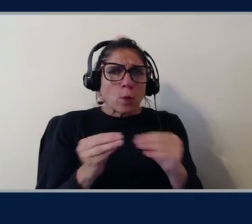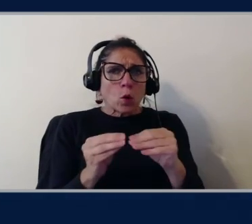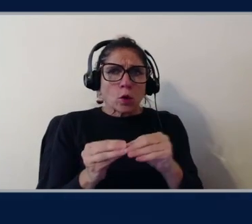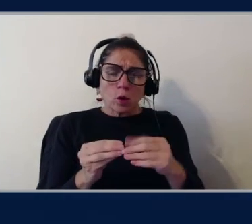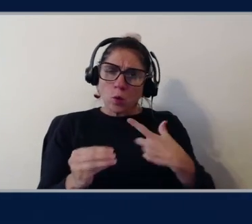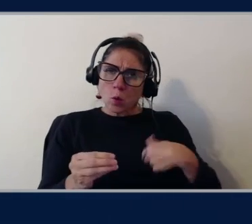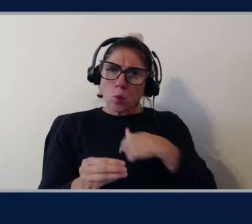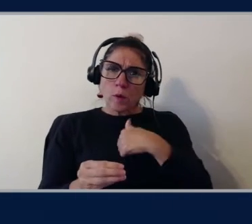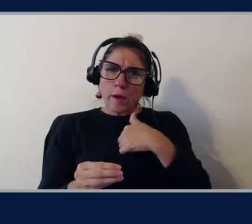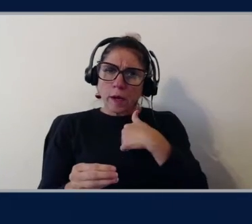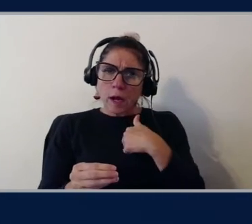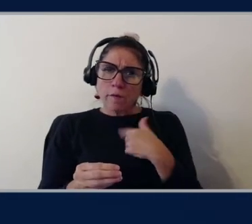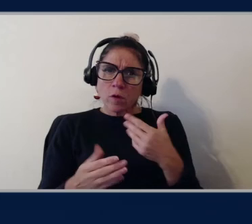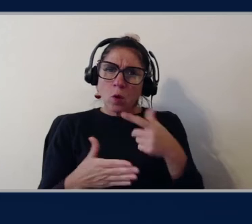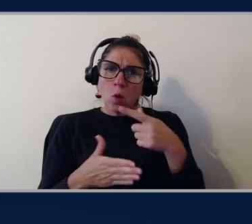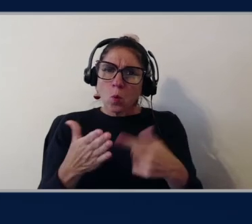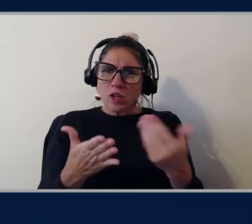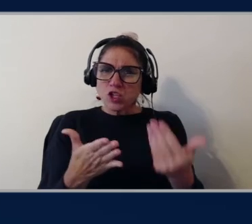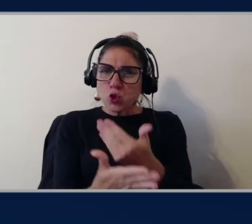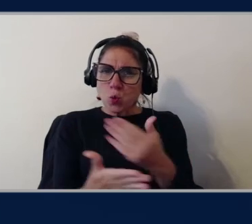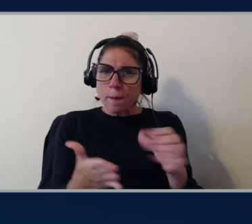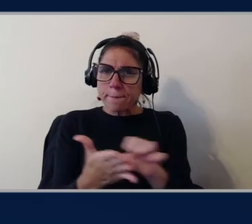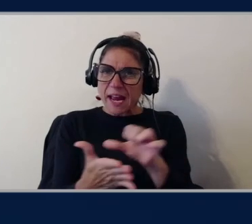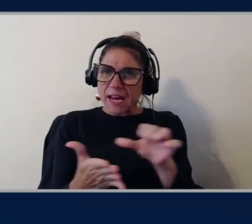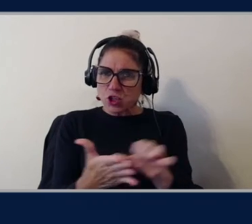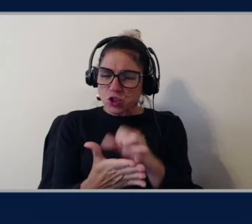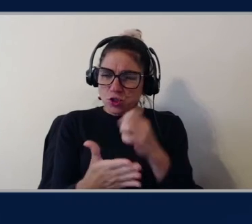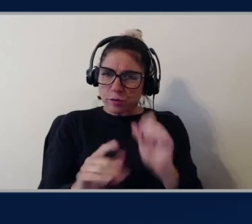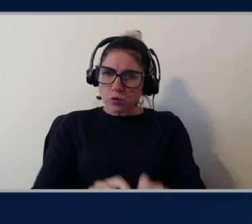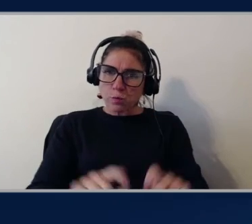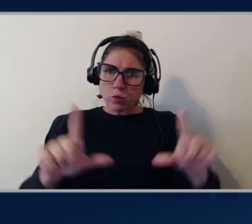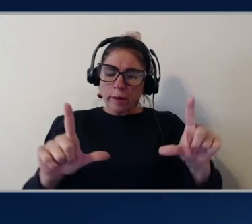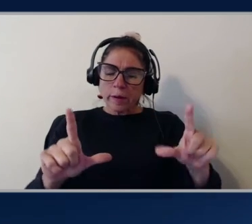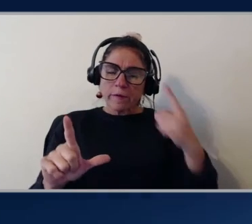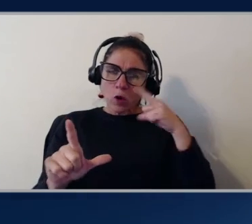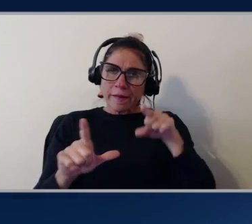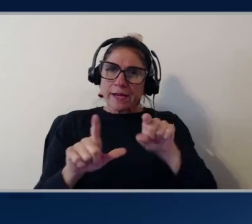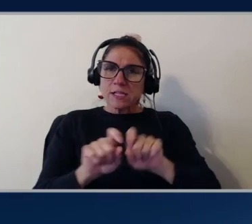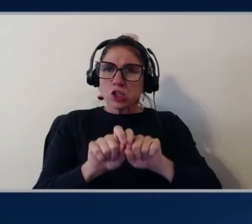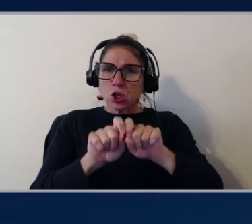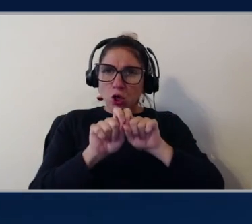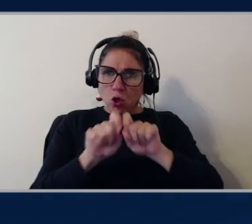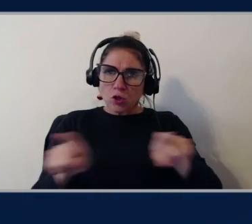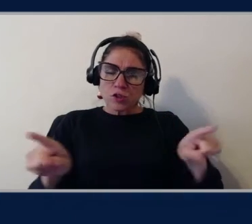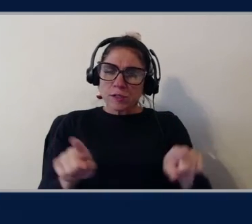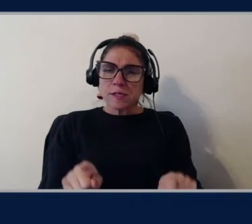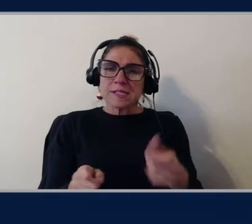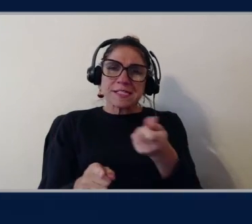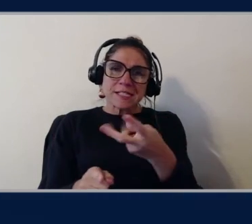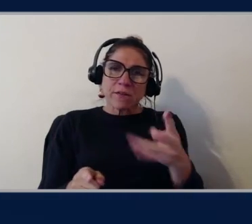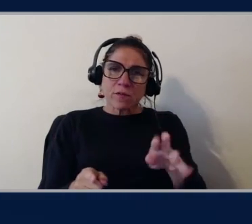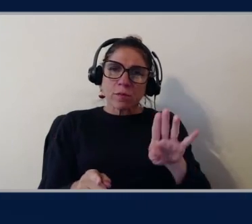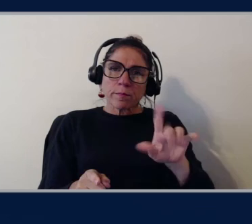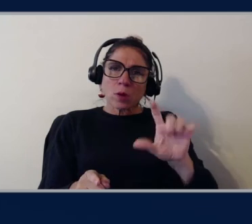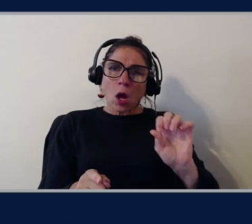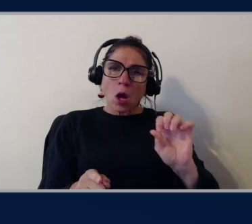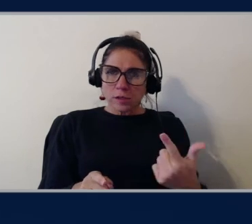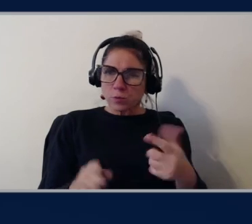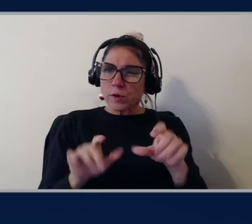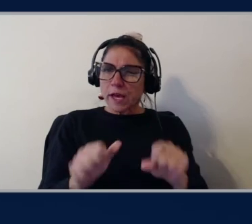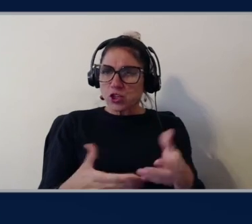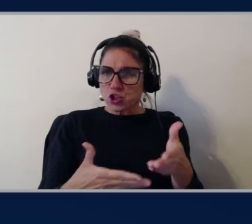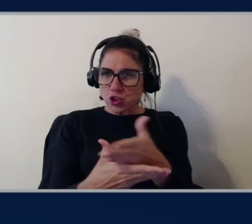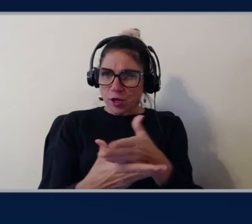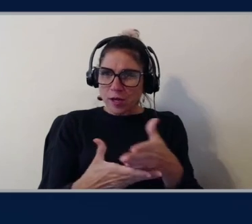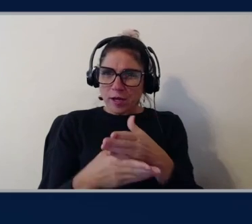a What's New page for this particular launch, and we have a couple of blogs as well, which we can share. Yeah. And I think we're dropping